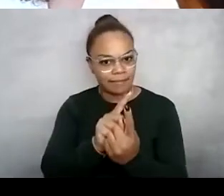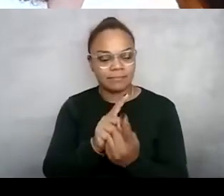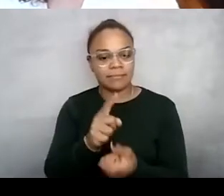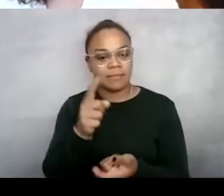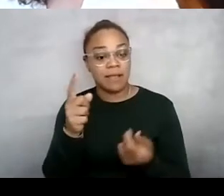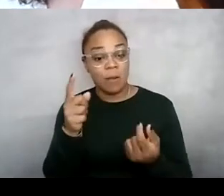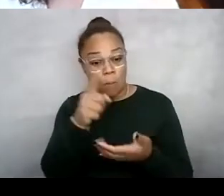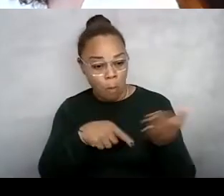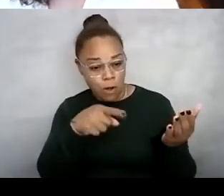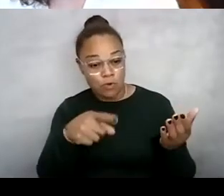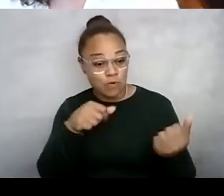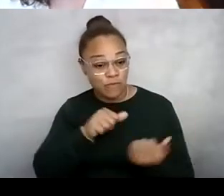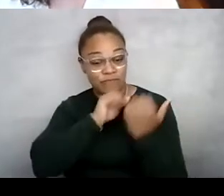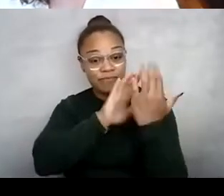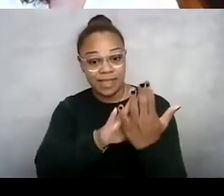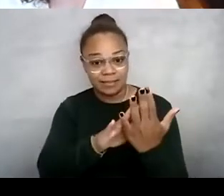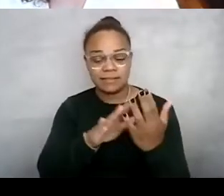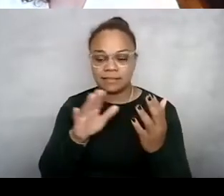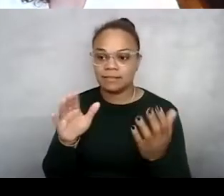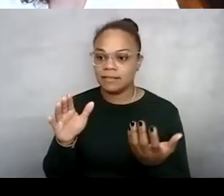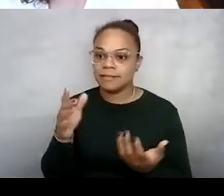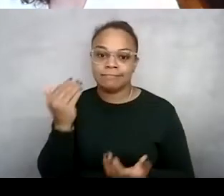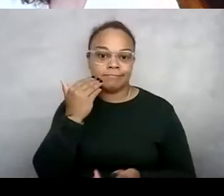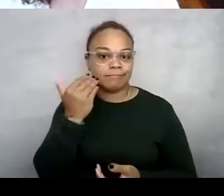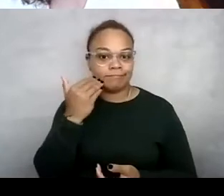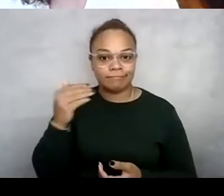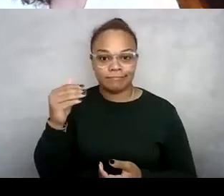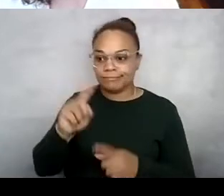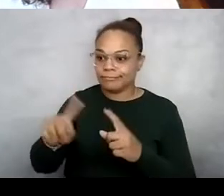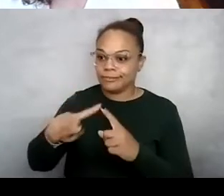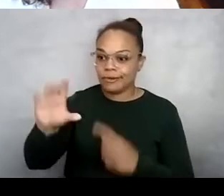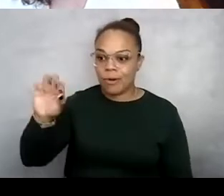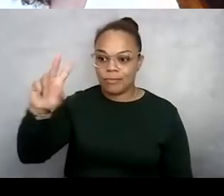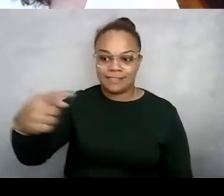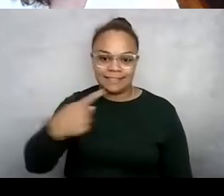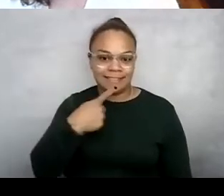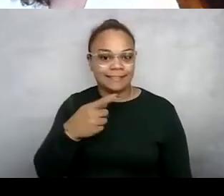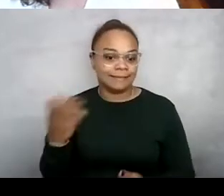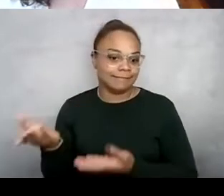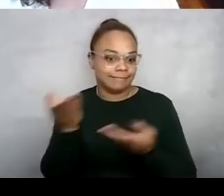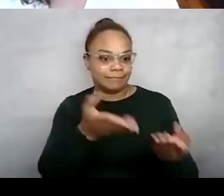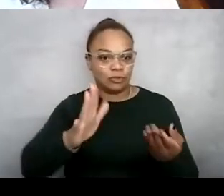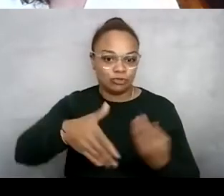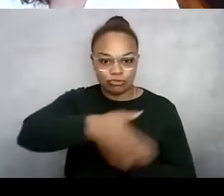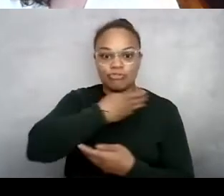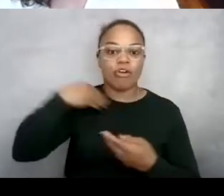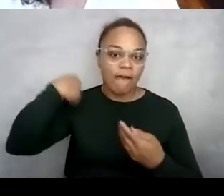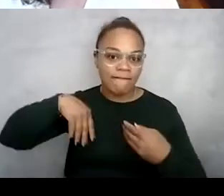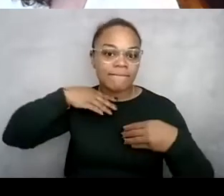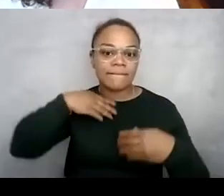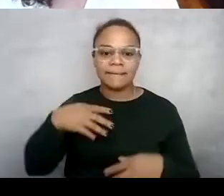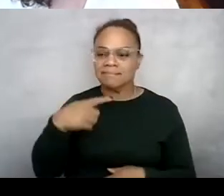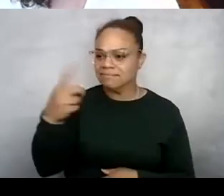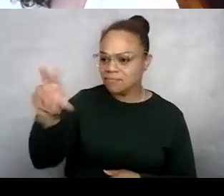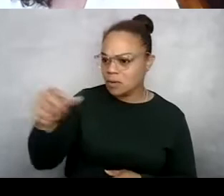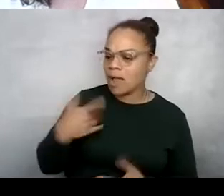against corporations where people said, here's your scarf. And you're like, no, I want a tie. And you always